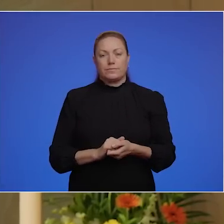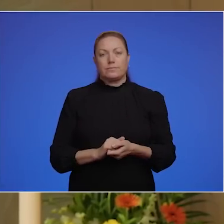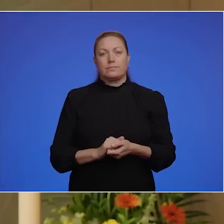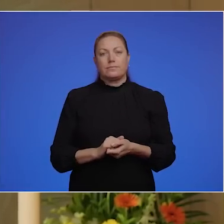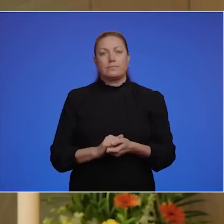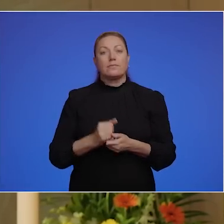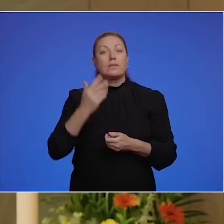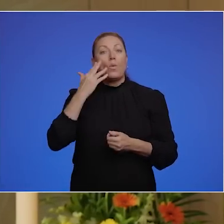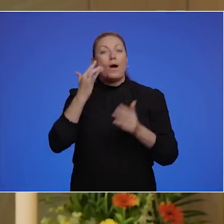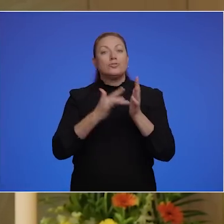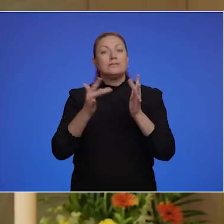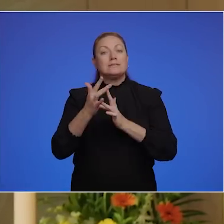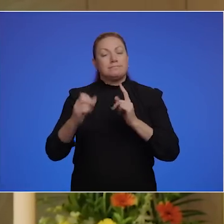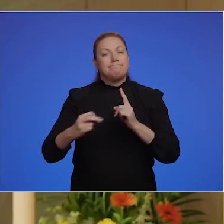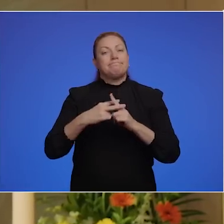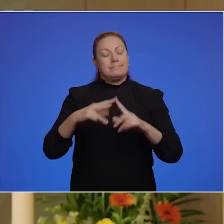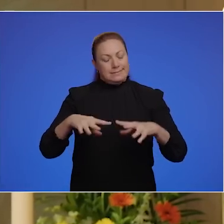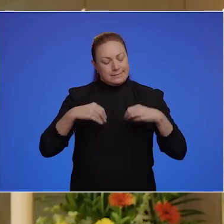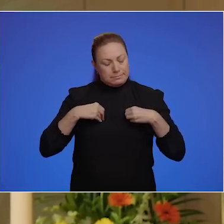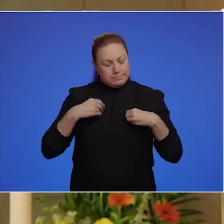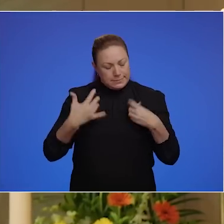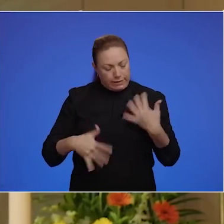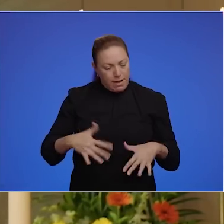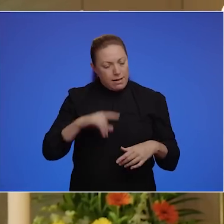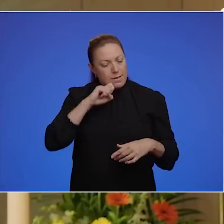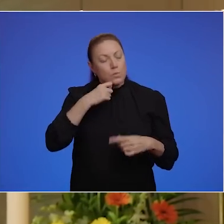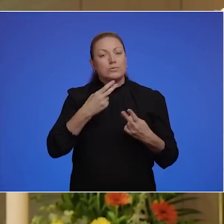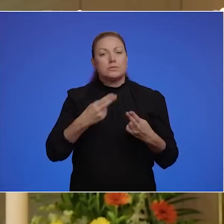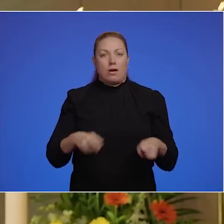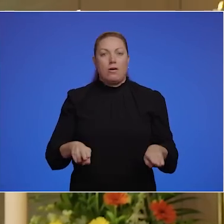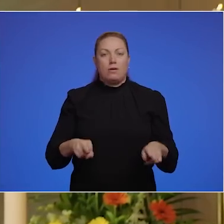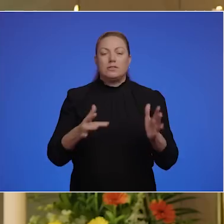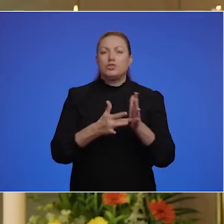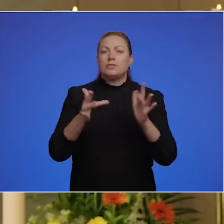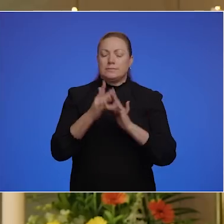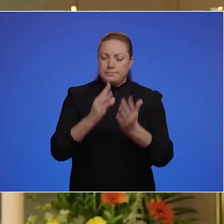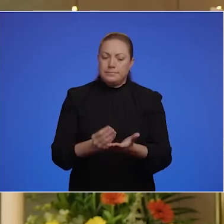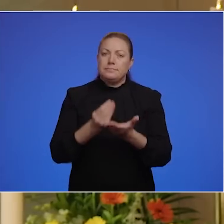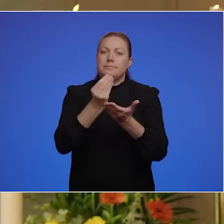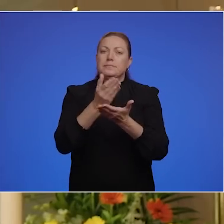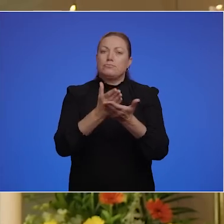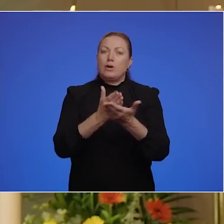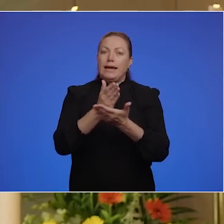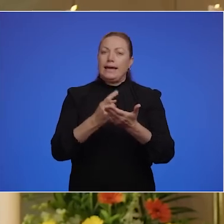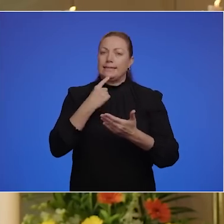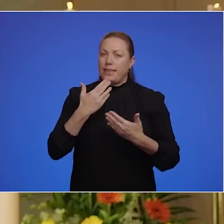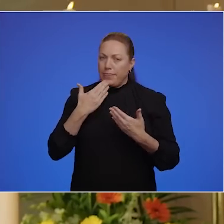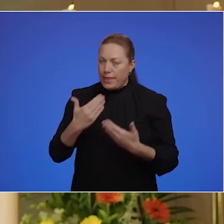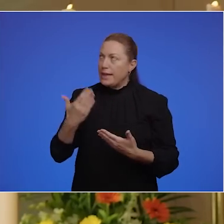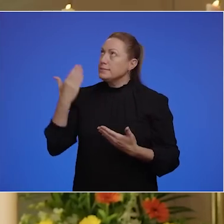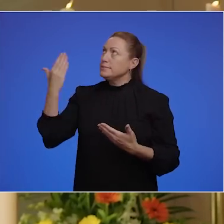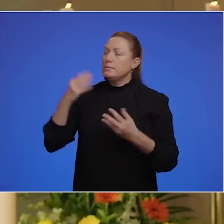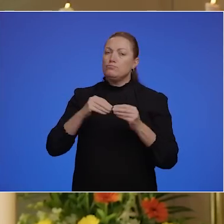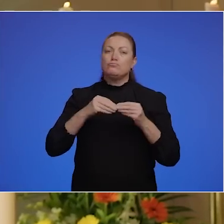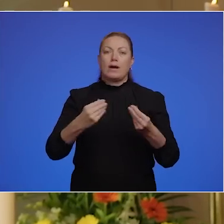the time he was betrayed and entered willingly into his passion, he took bread, and giving thanks, broke it and